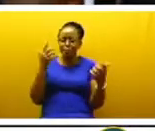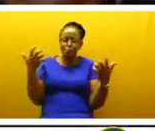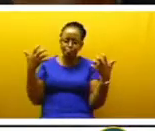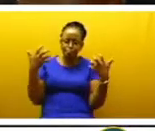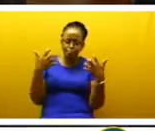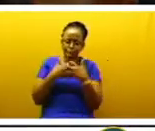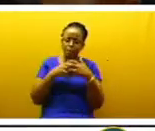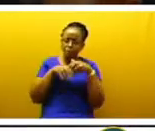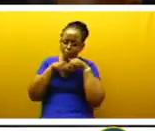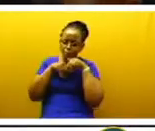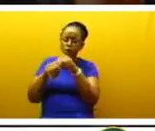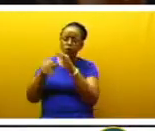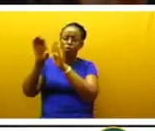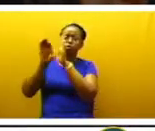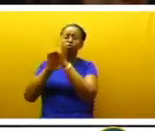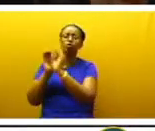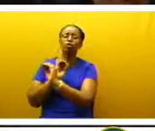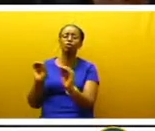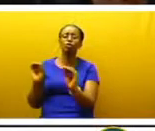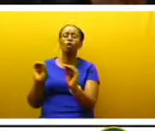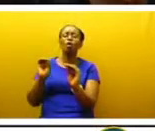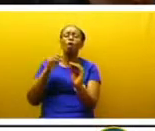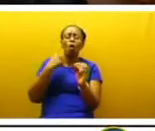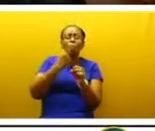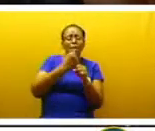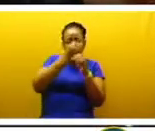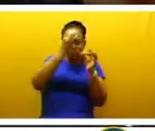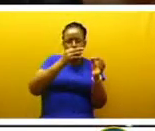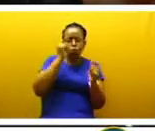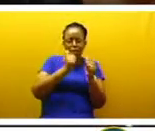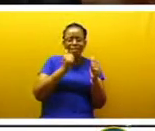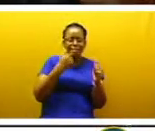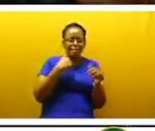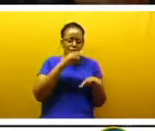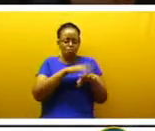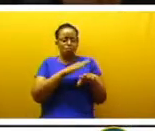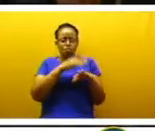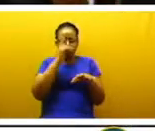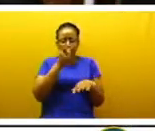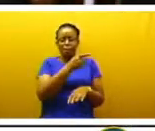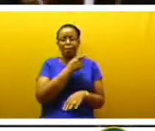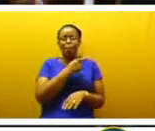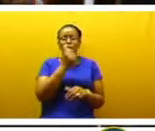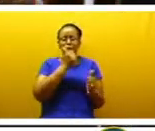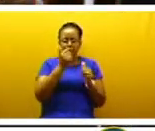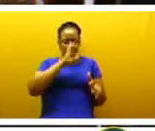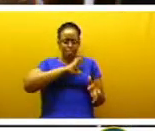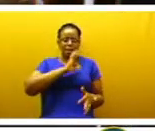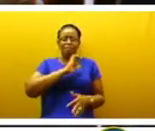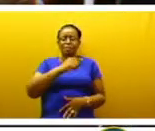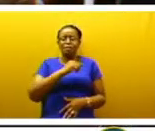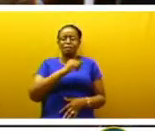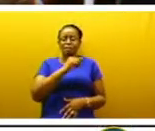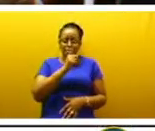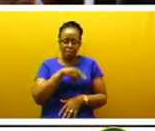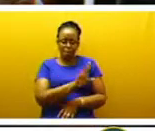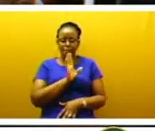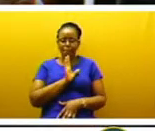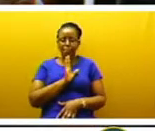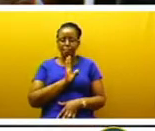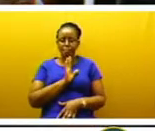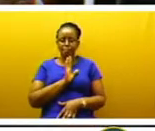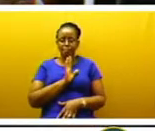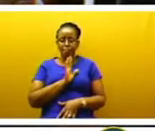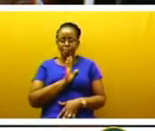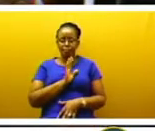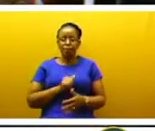convenient, and self-serving justification. And it is dangerous